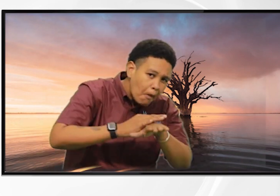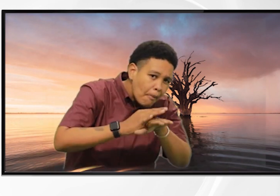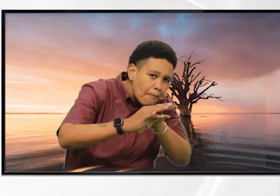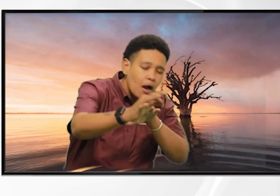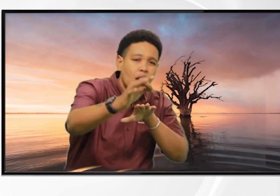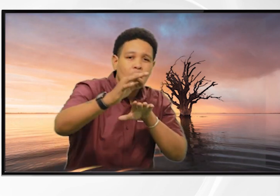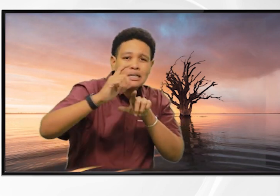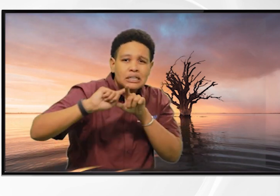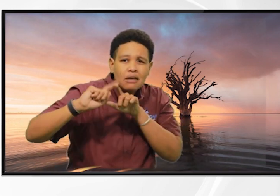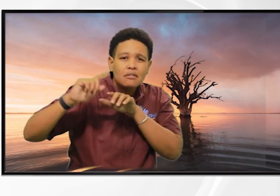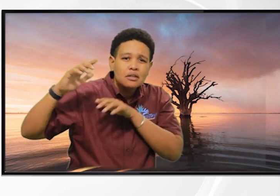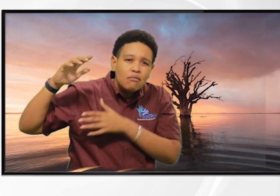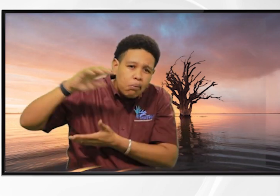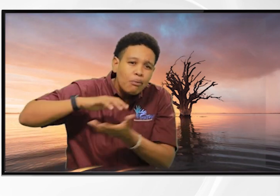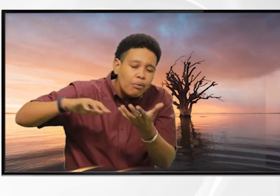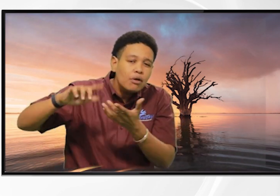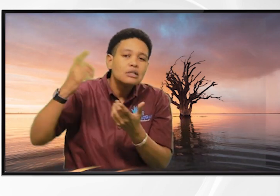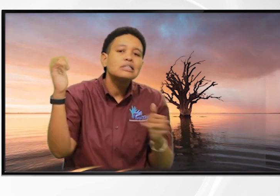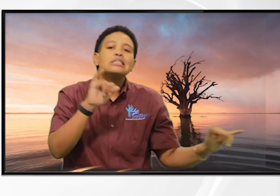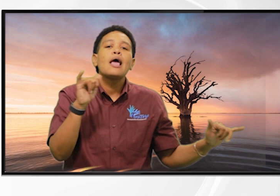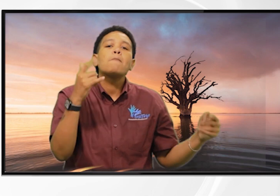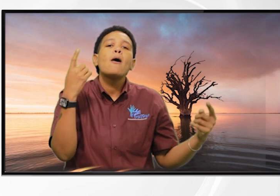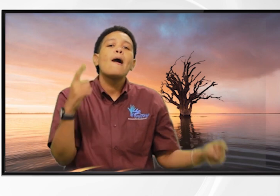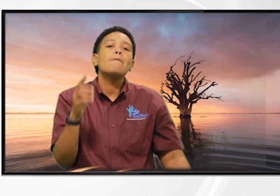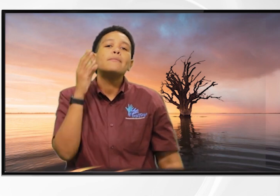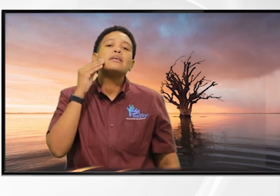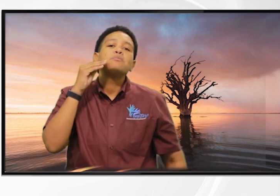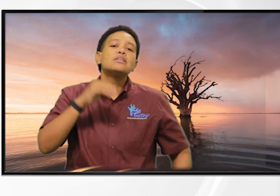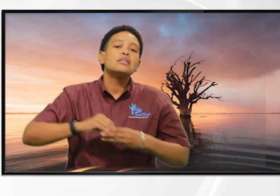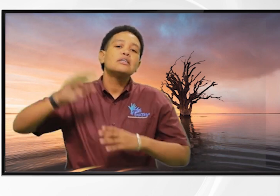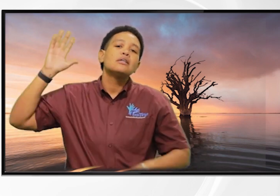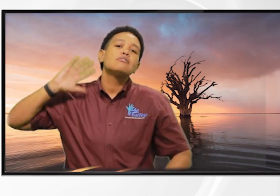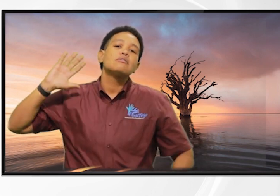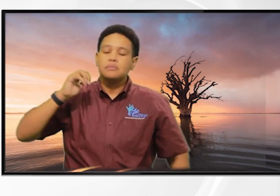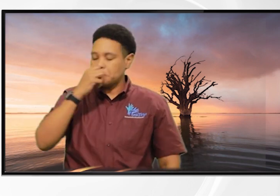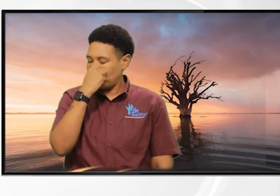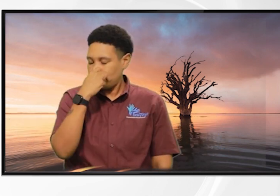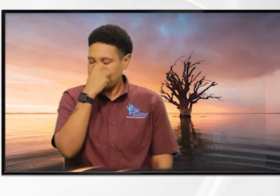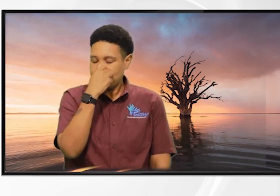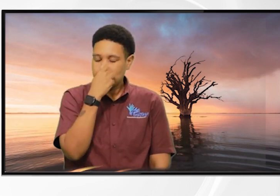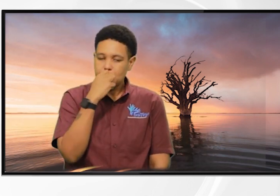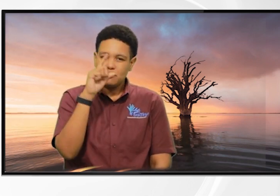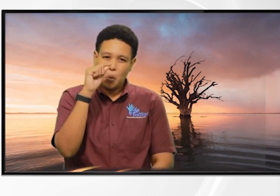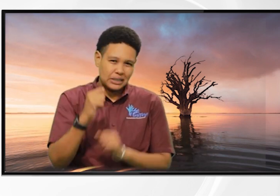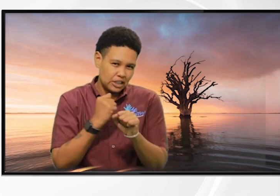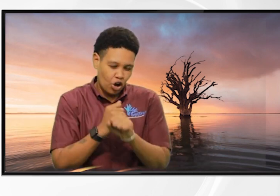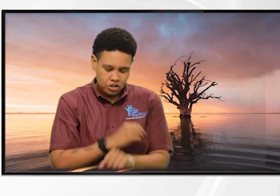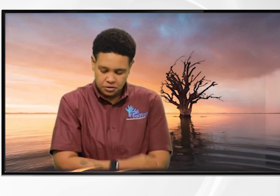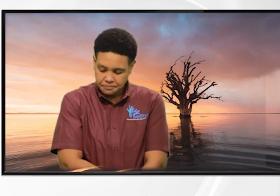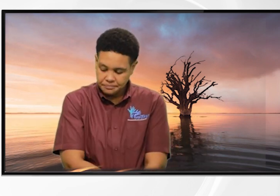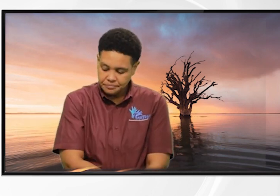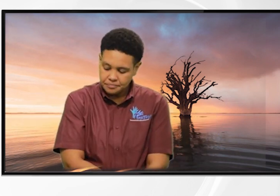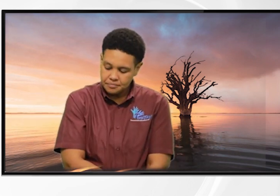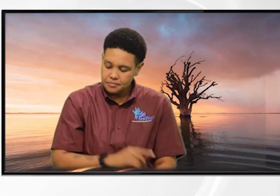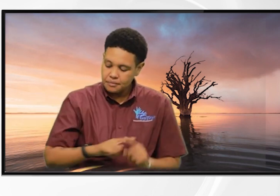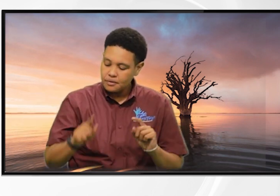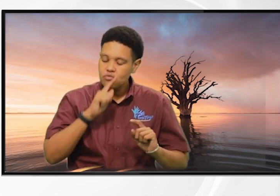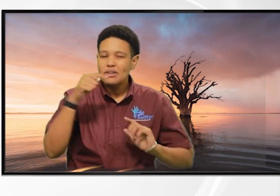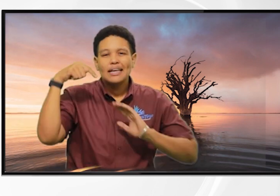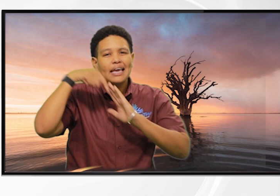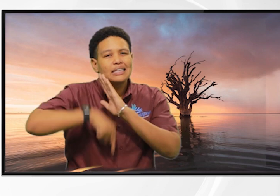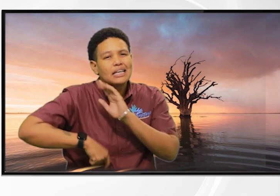what has been experienced in the very recent past, last 2 decades. But